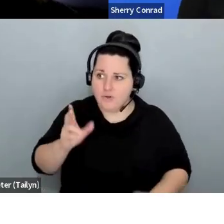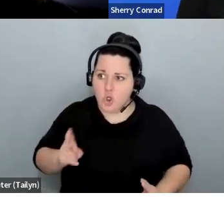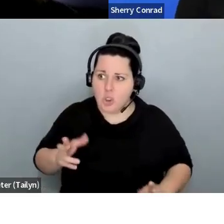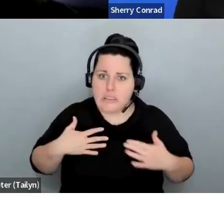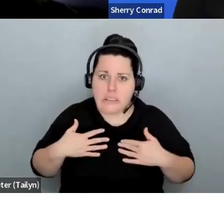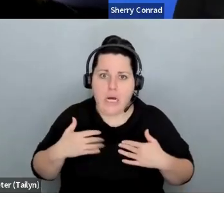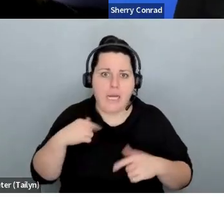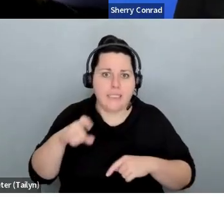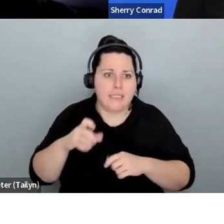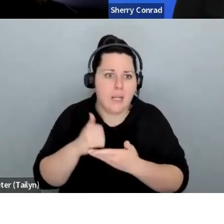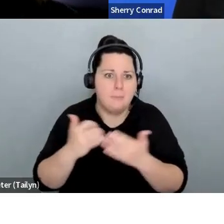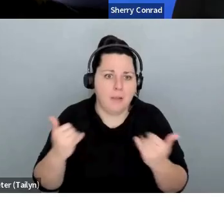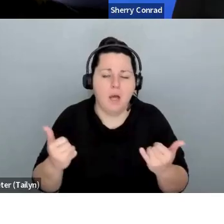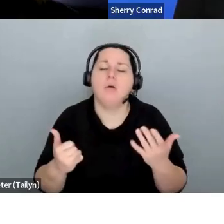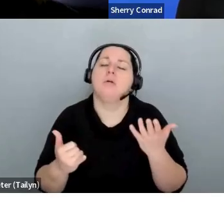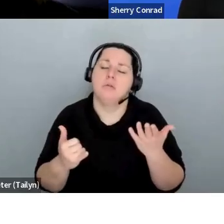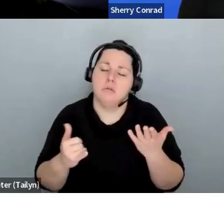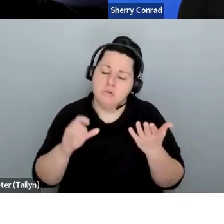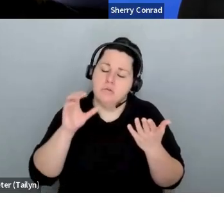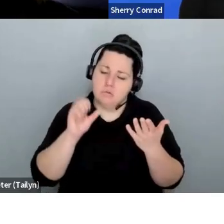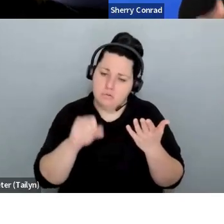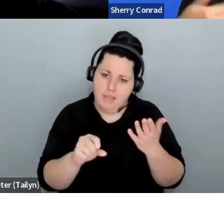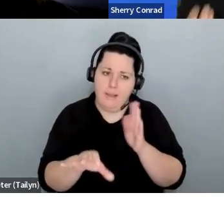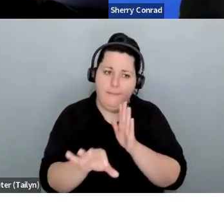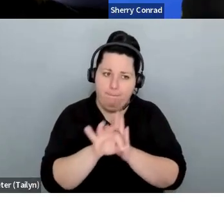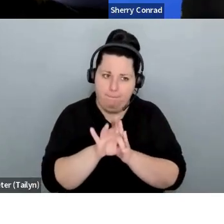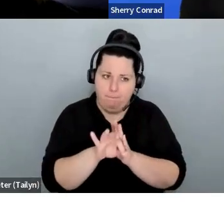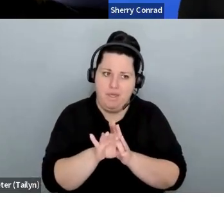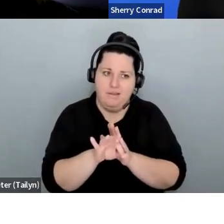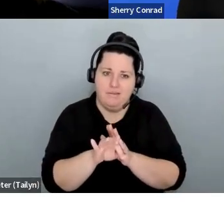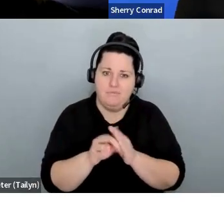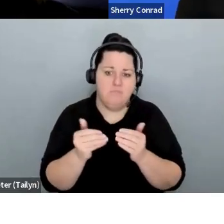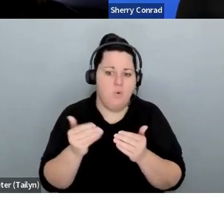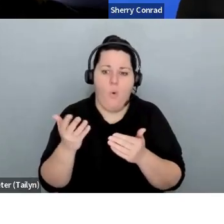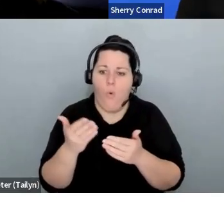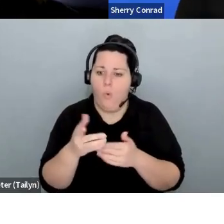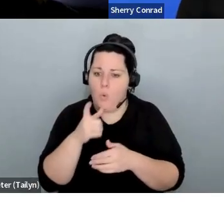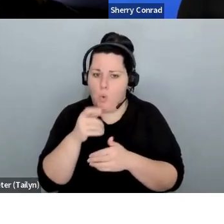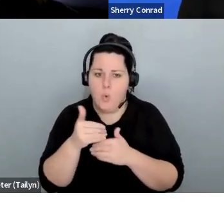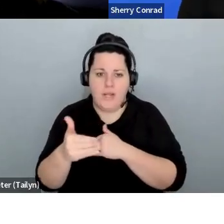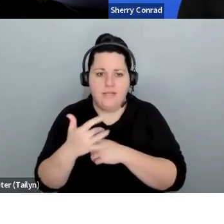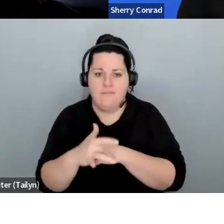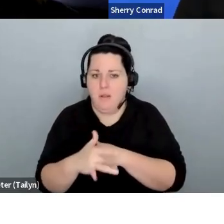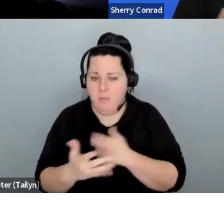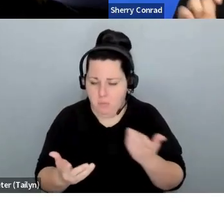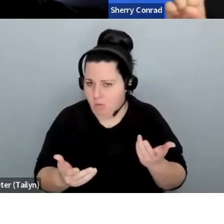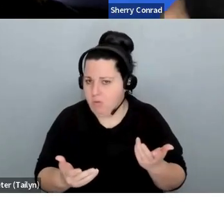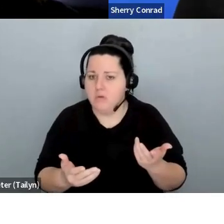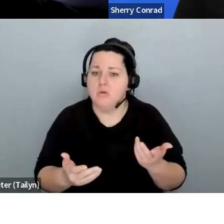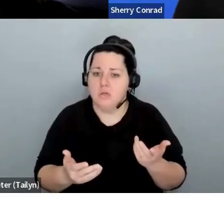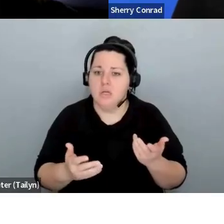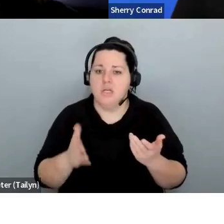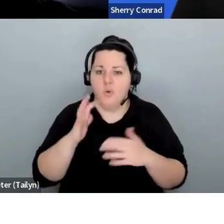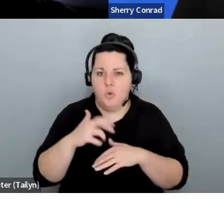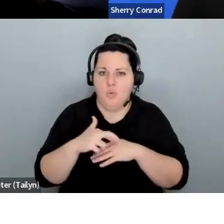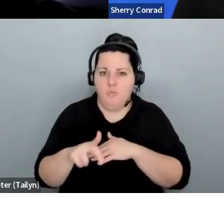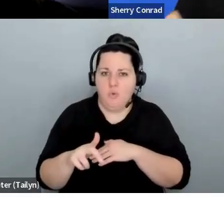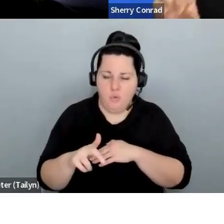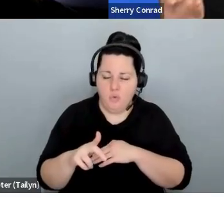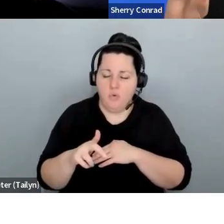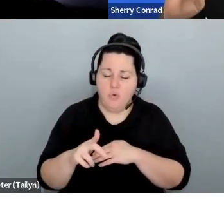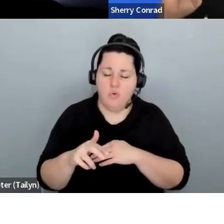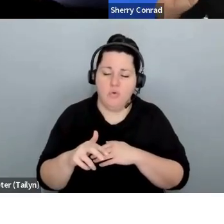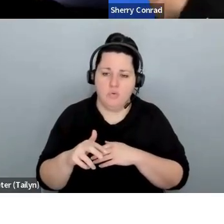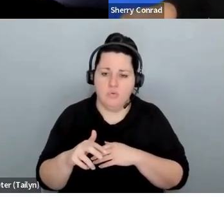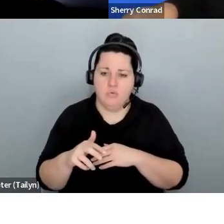some help immediately, you can also select the next available specialist, and your request will get put